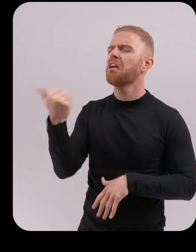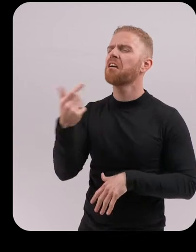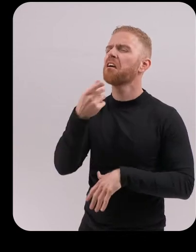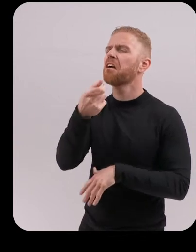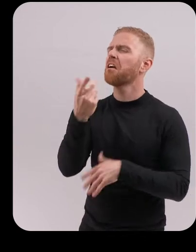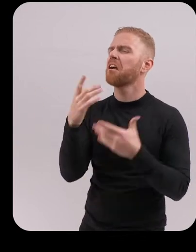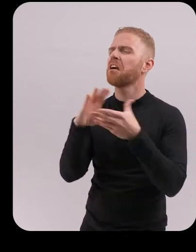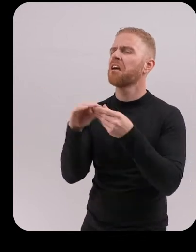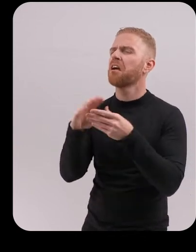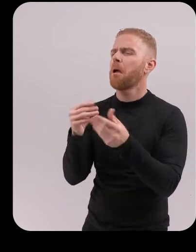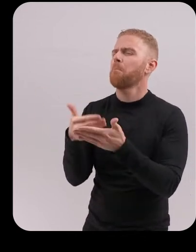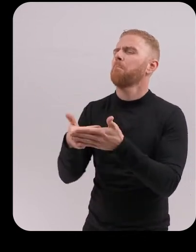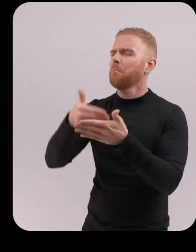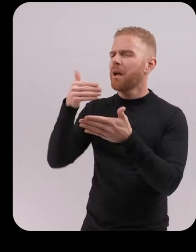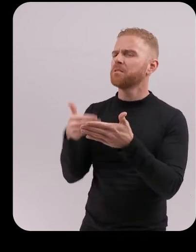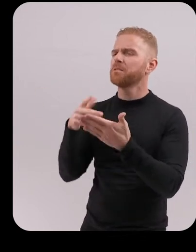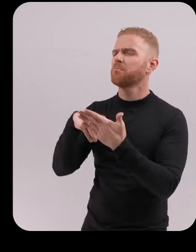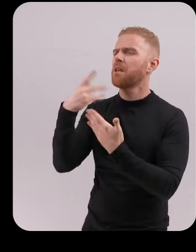Astra?